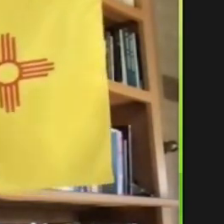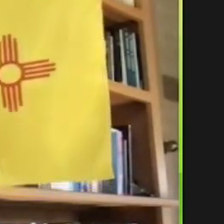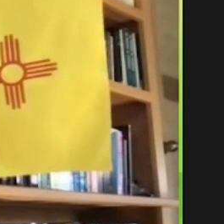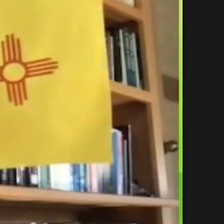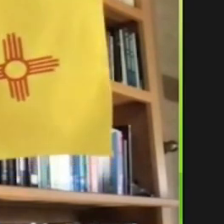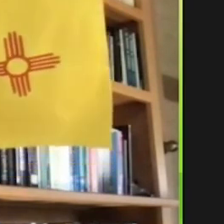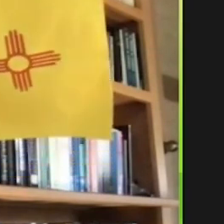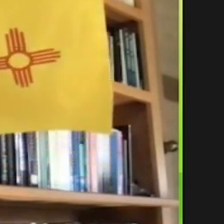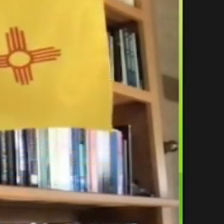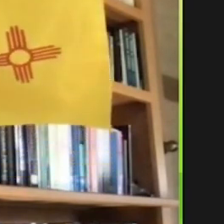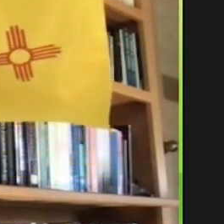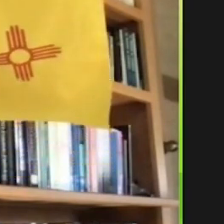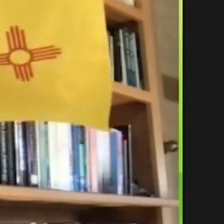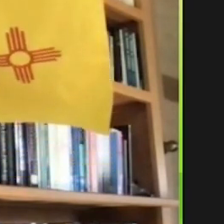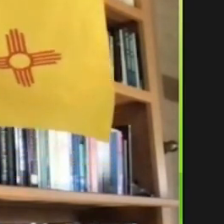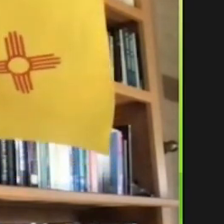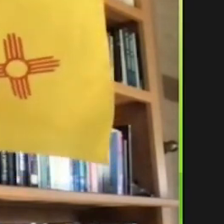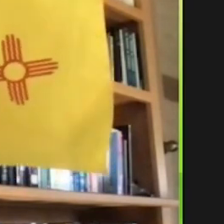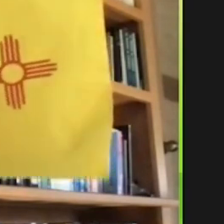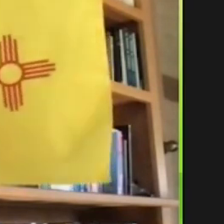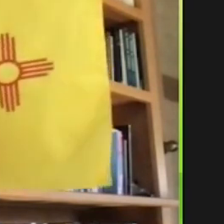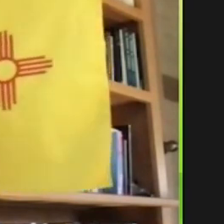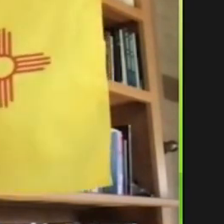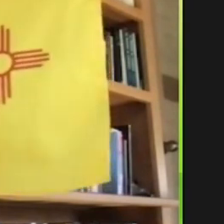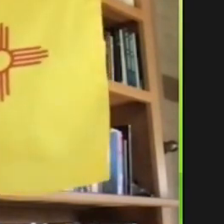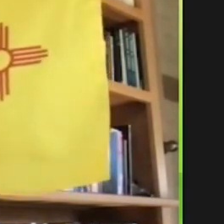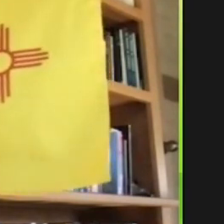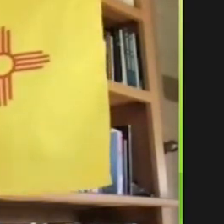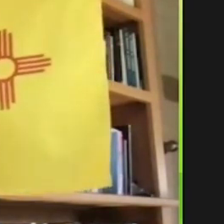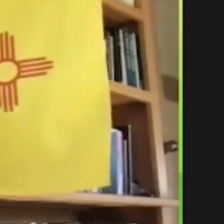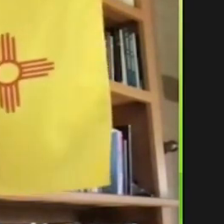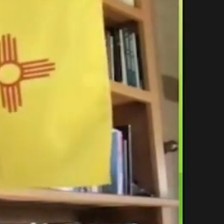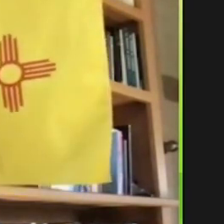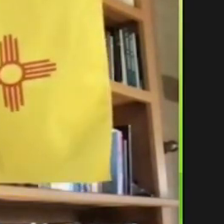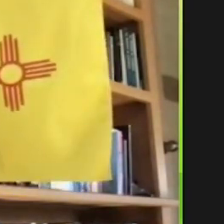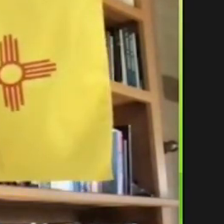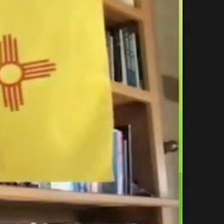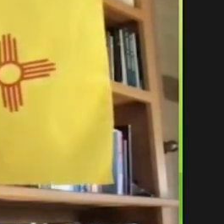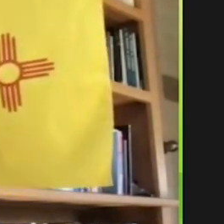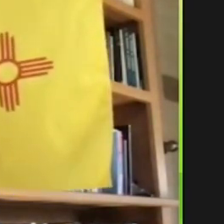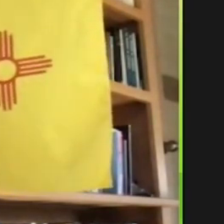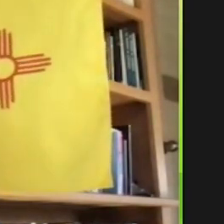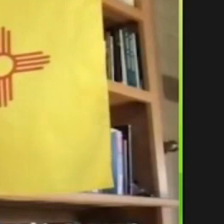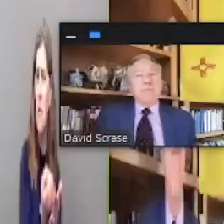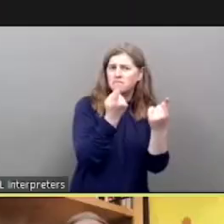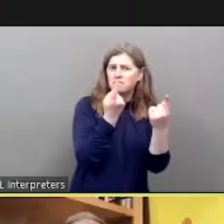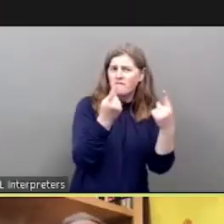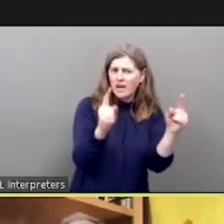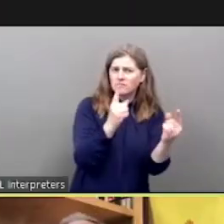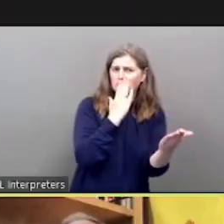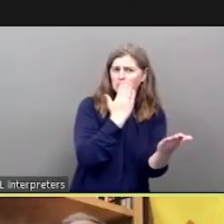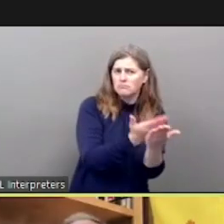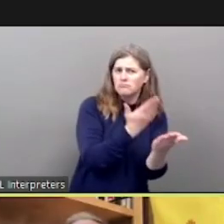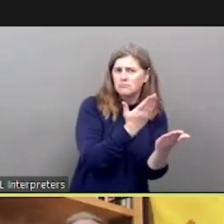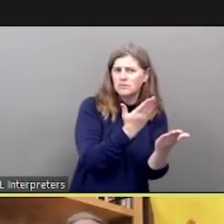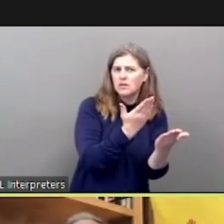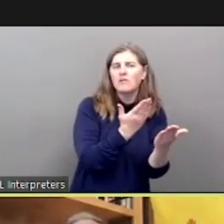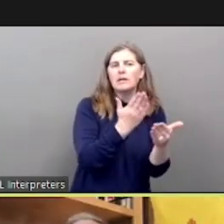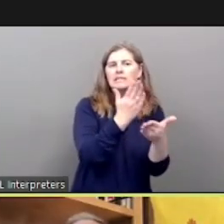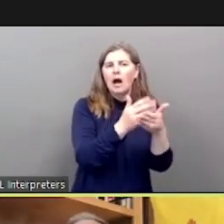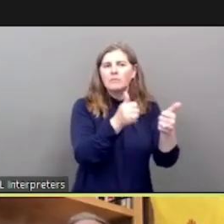thing. EUA means that while there is good evidence that it would be effective in subgroups